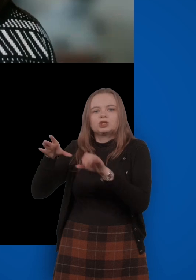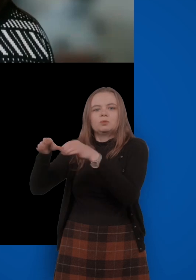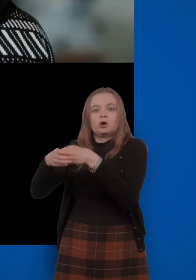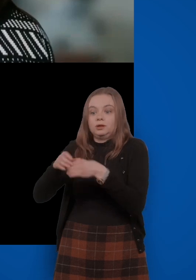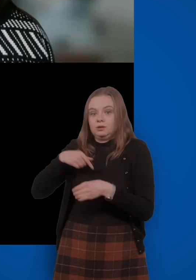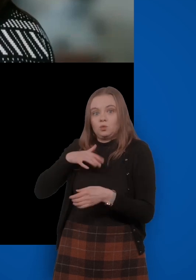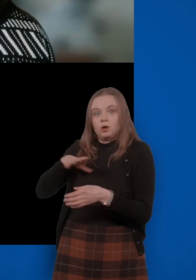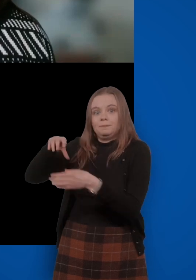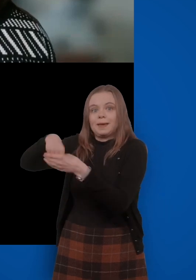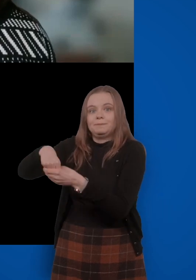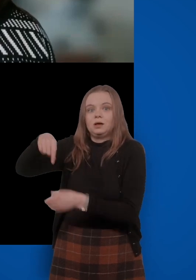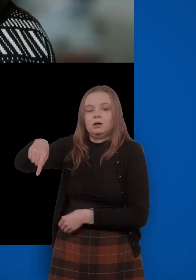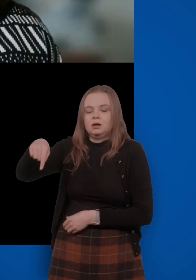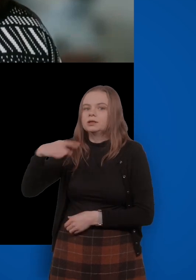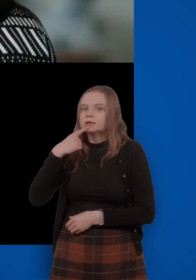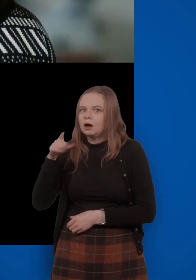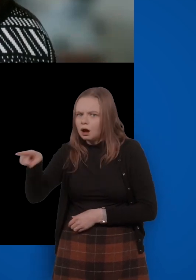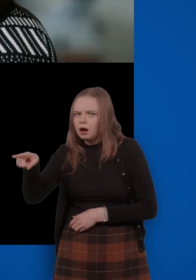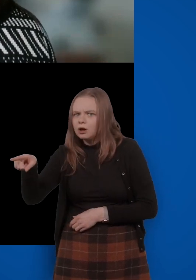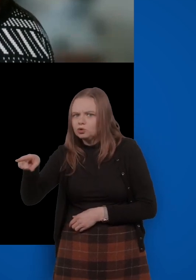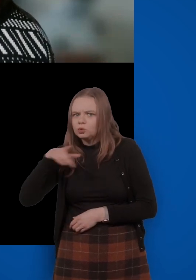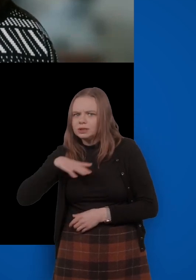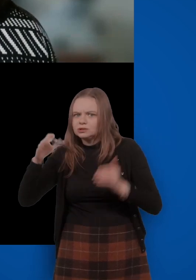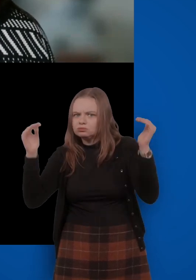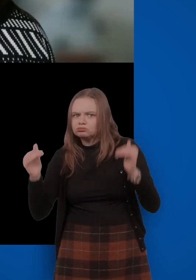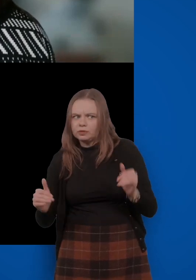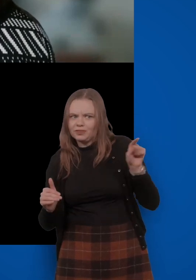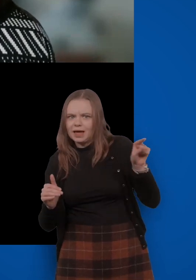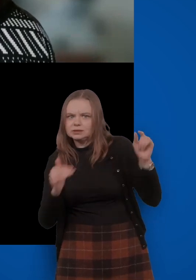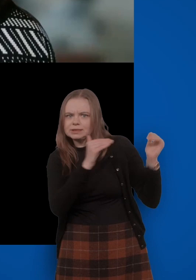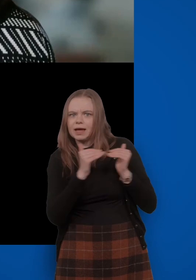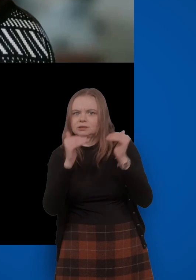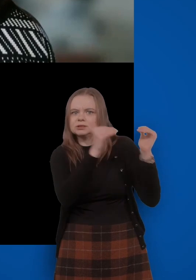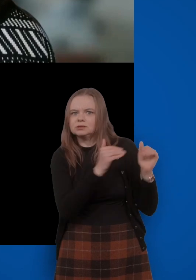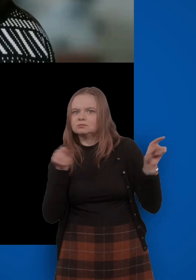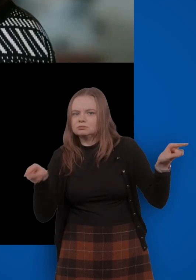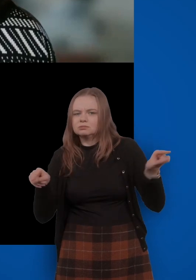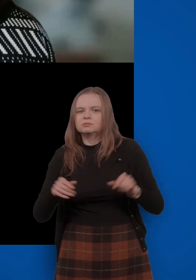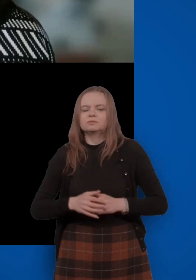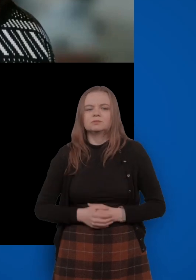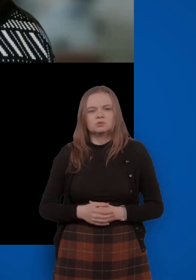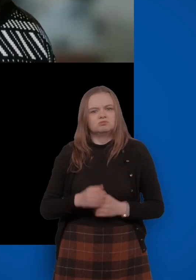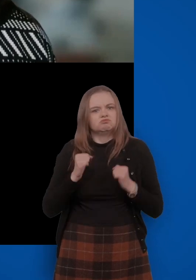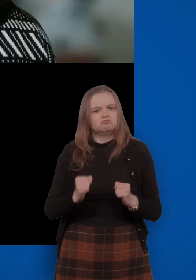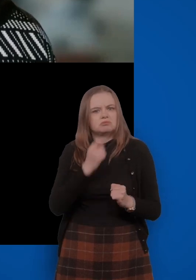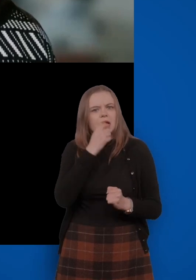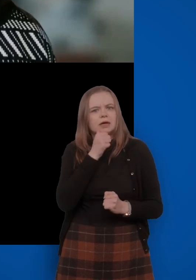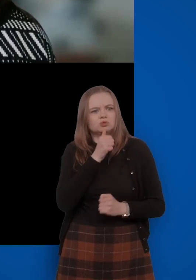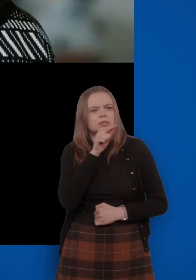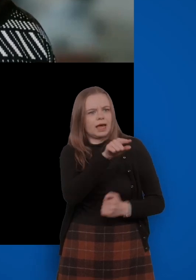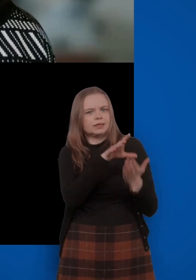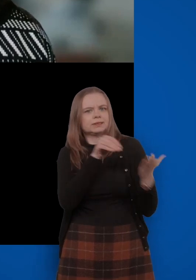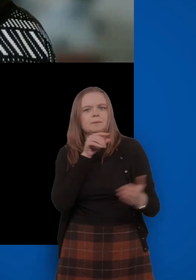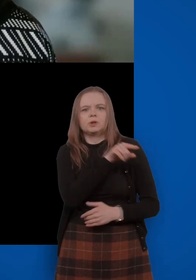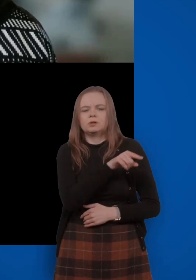member, etc., to say, well, you know, you ought to be doing better on X, Y, Z, and there's something robust there that, you know, backs